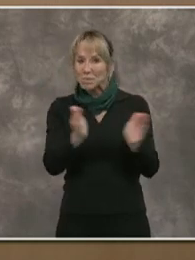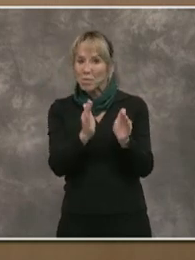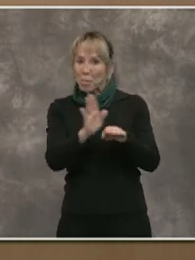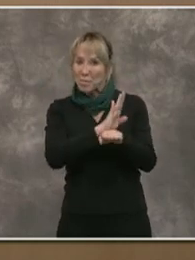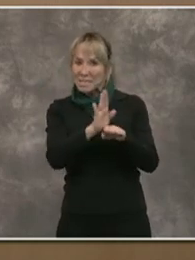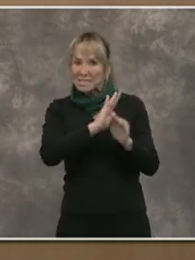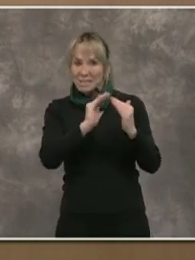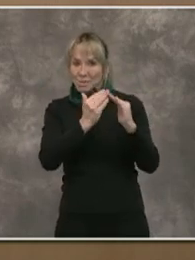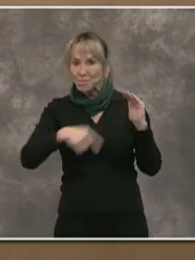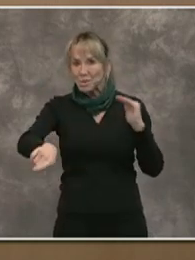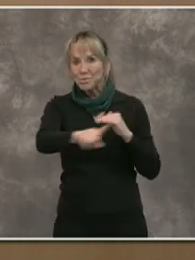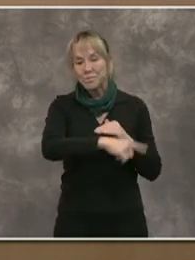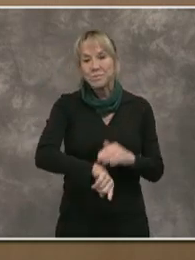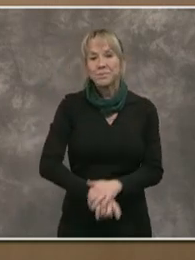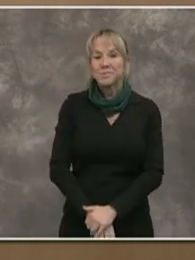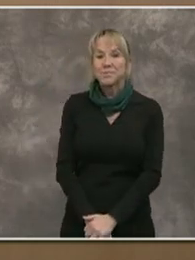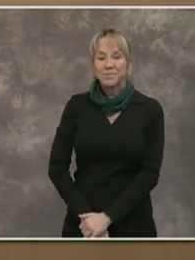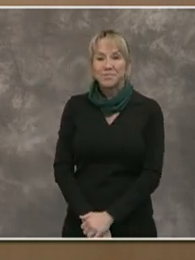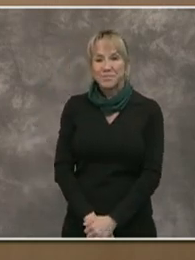community.